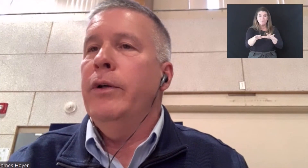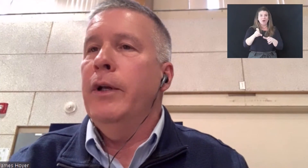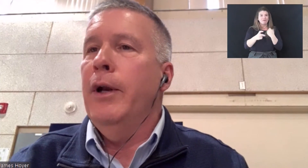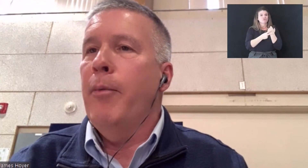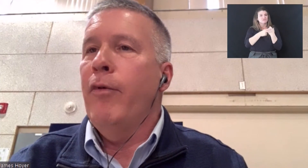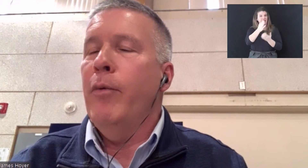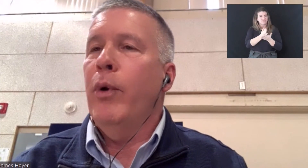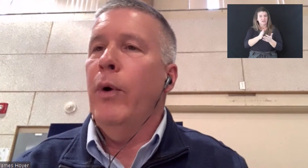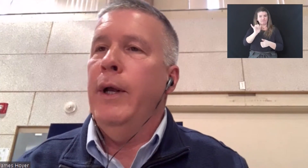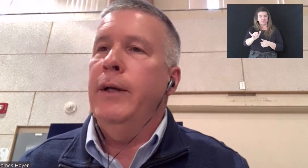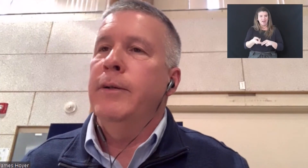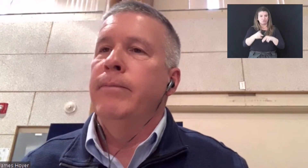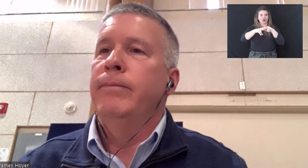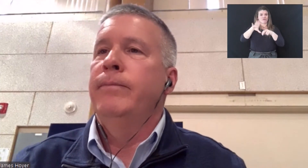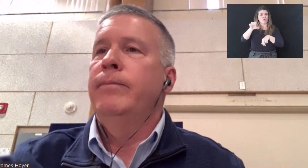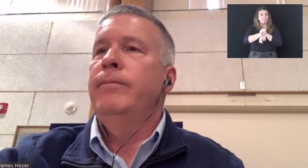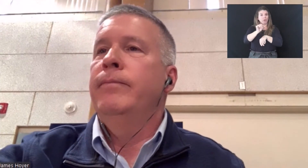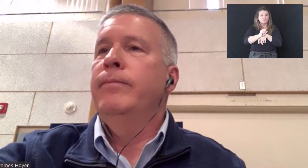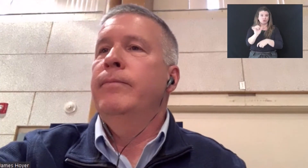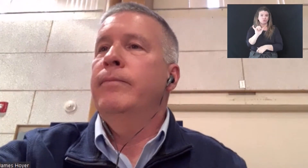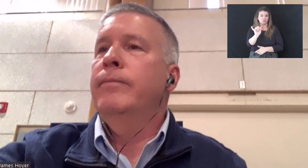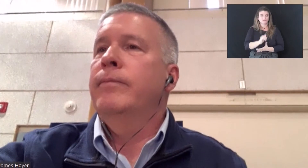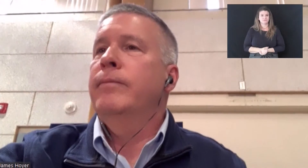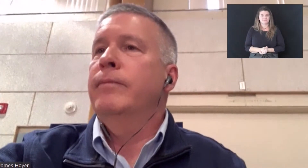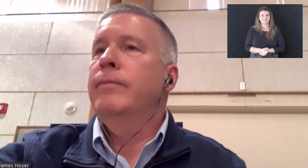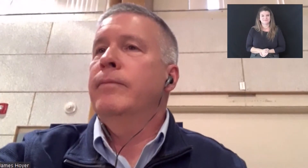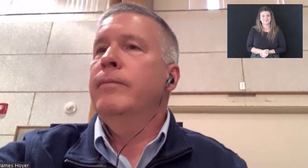the increase in the number of employees.